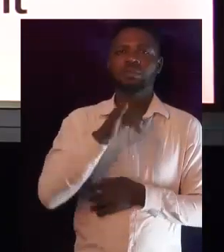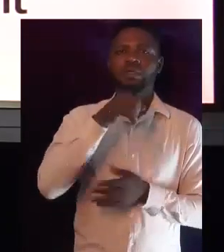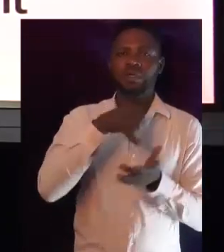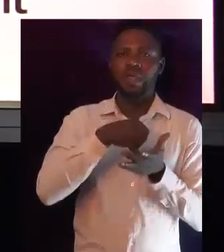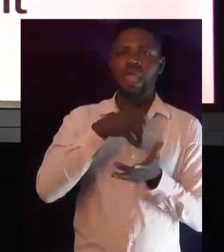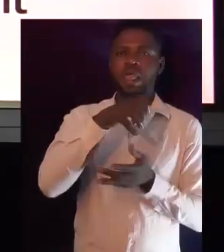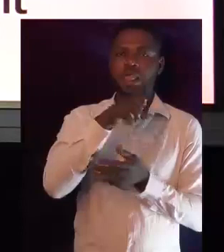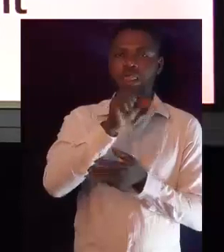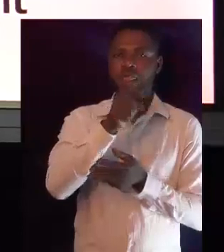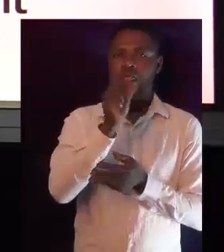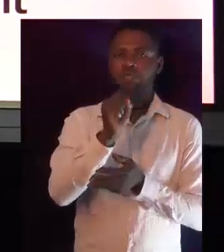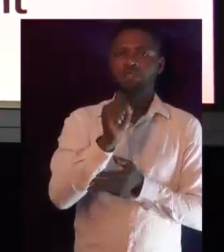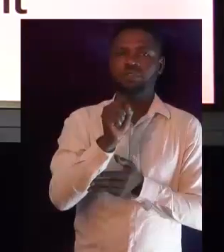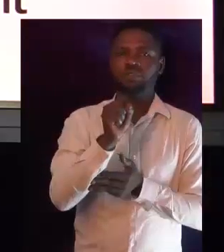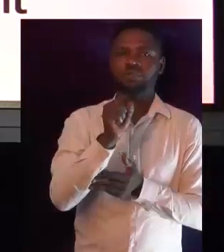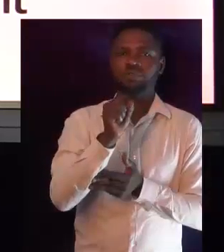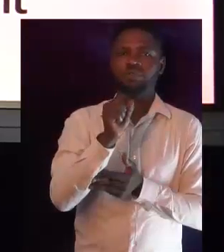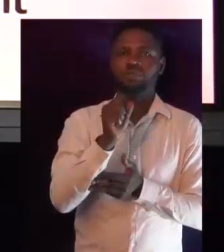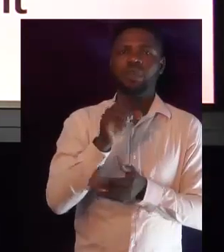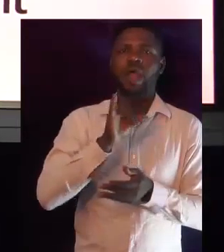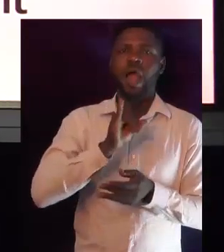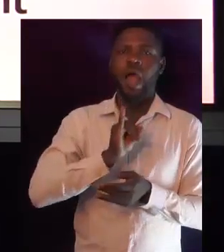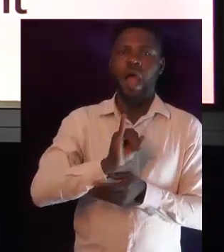and its.